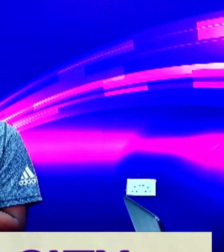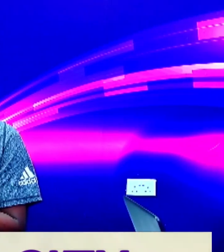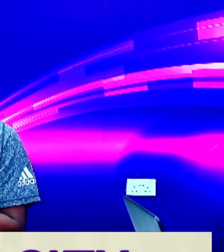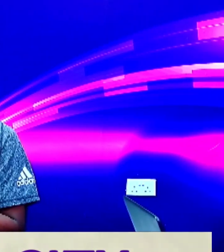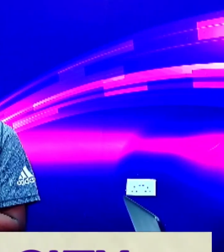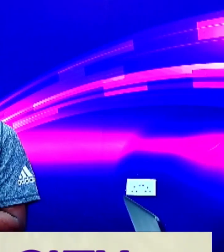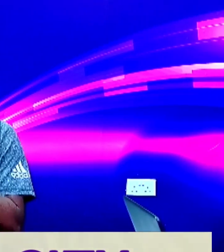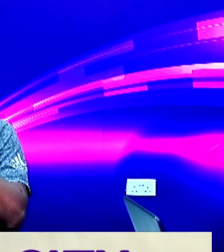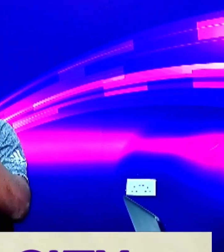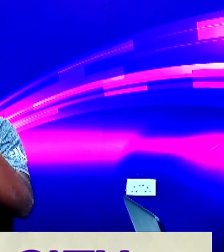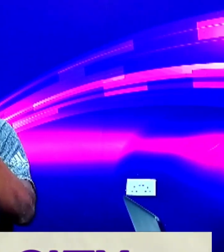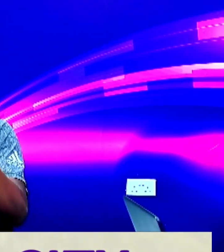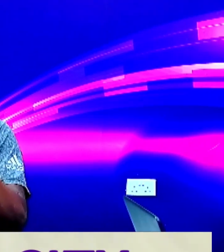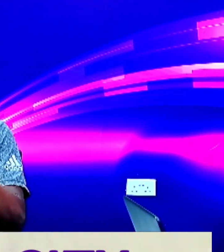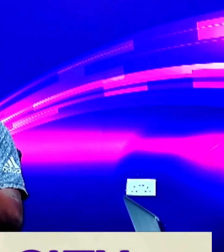Firstly,